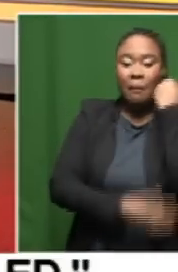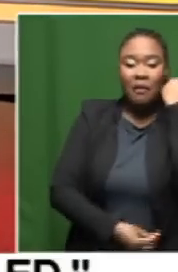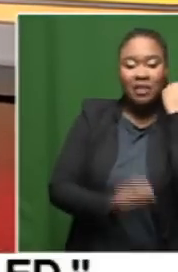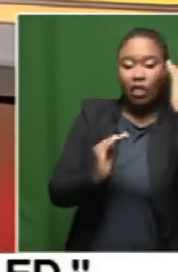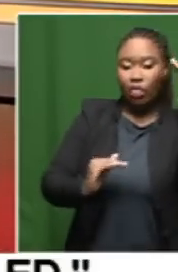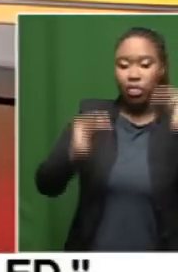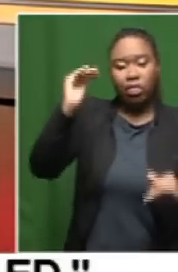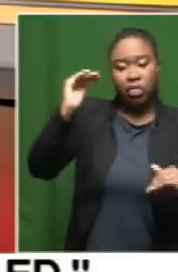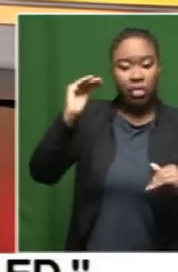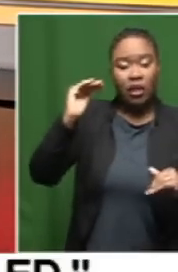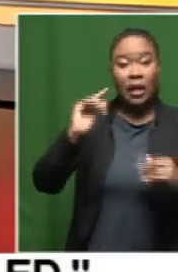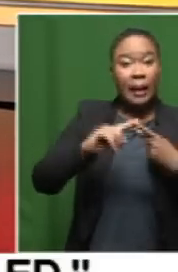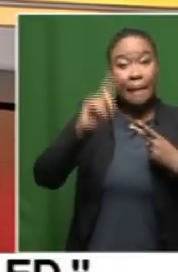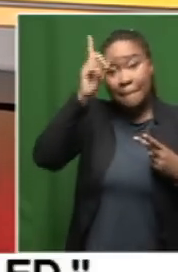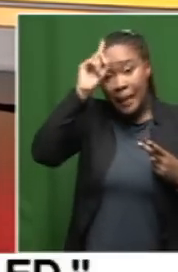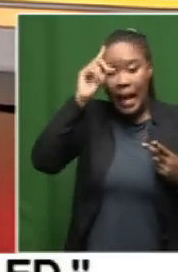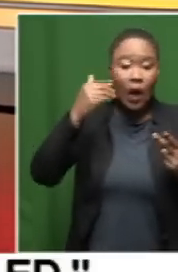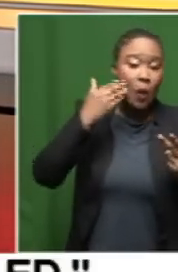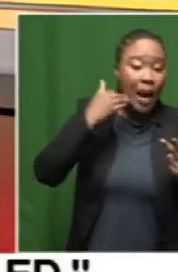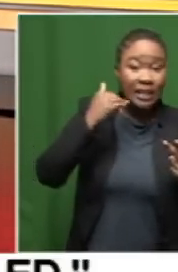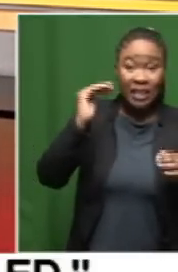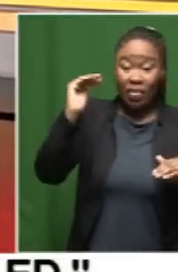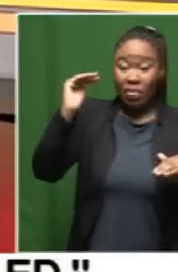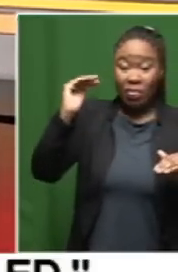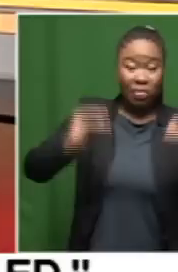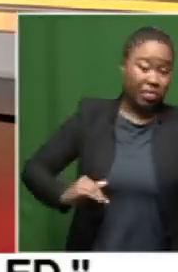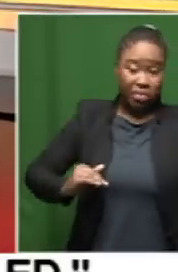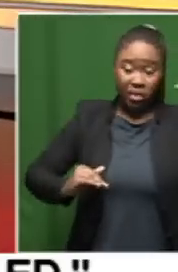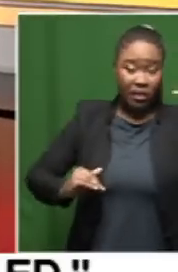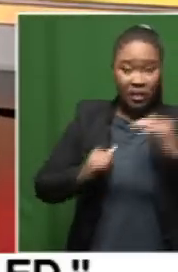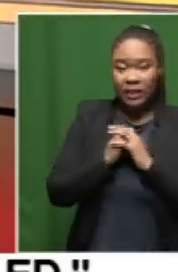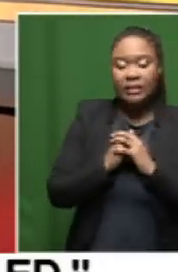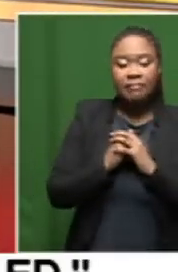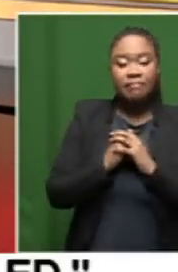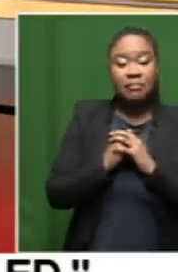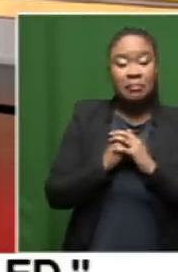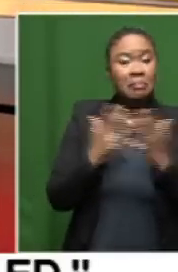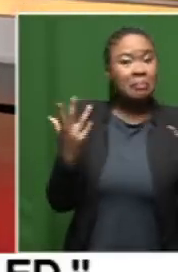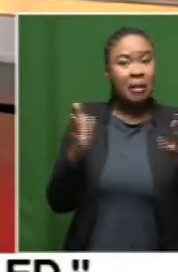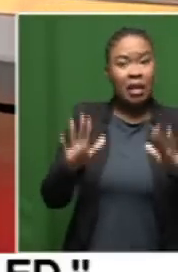divide between black and white in economic terms. The